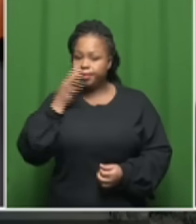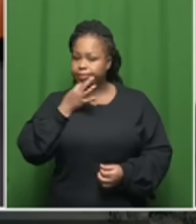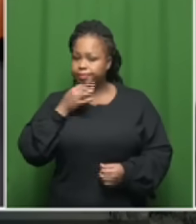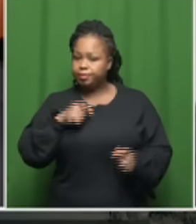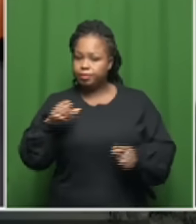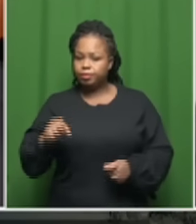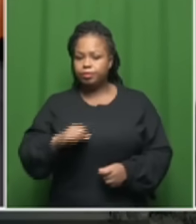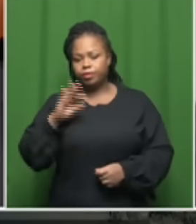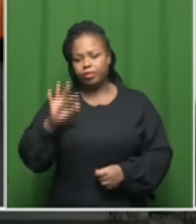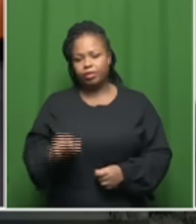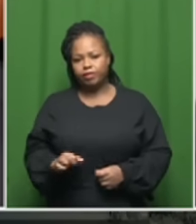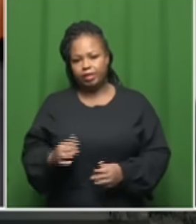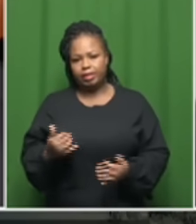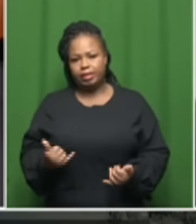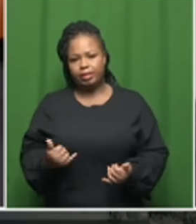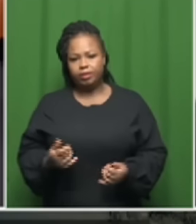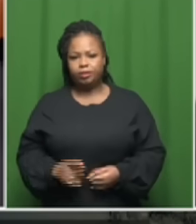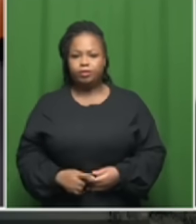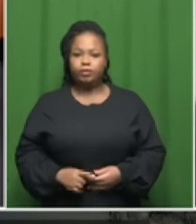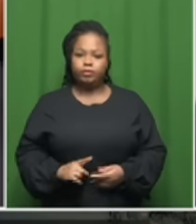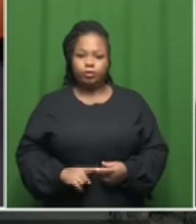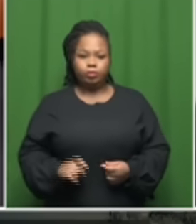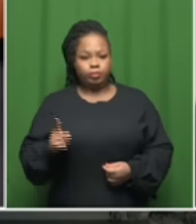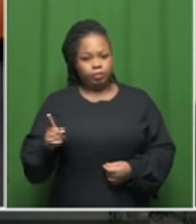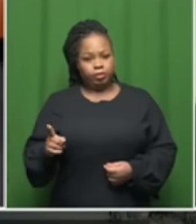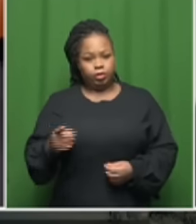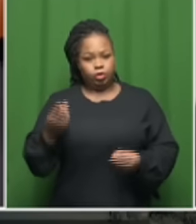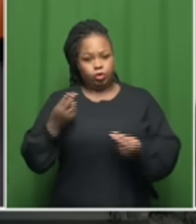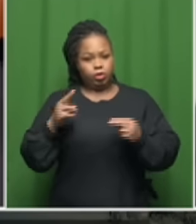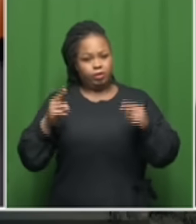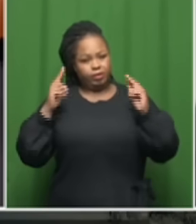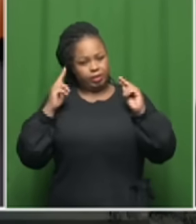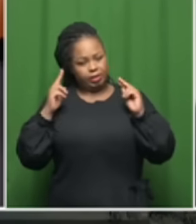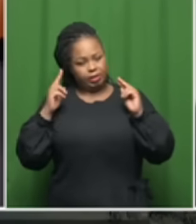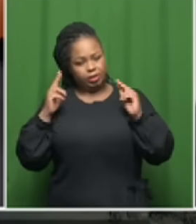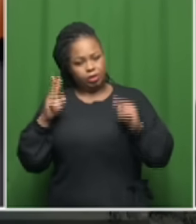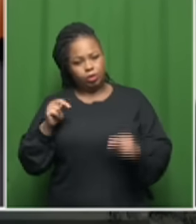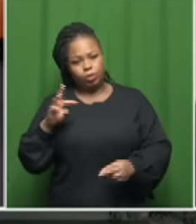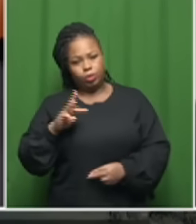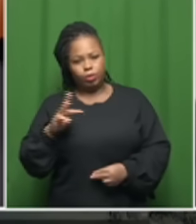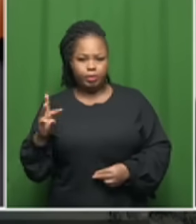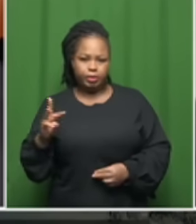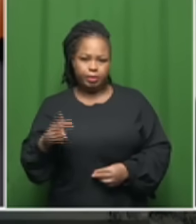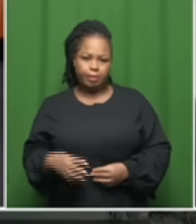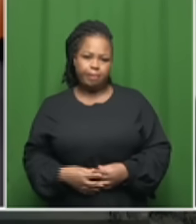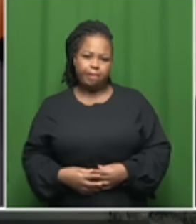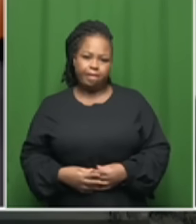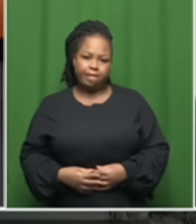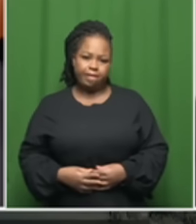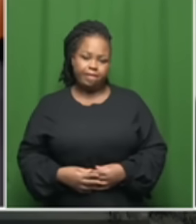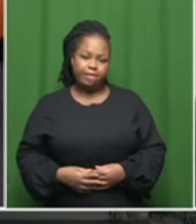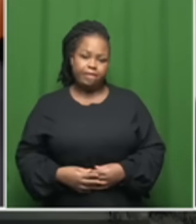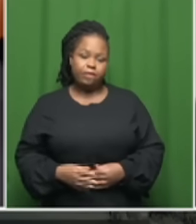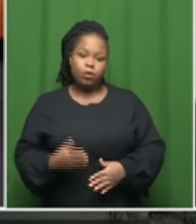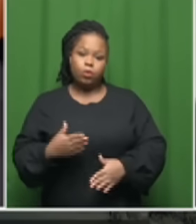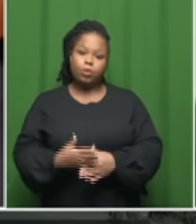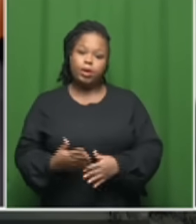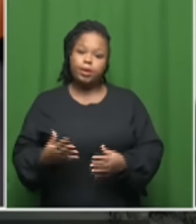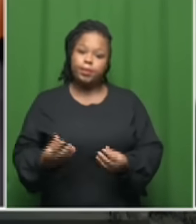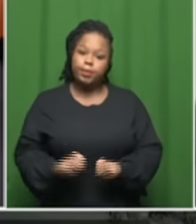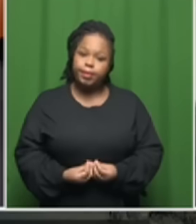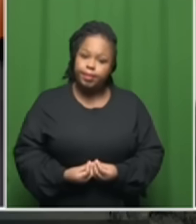Africans in light of the study and the work of the University of the Northwest, are you working with them